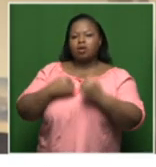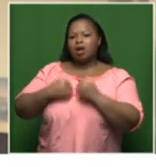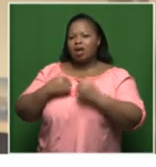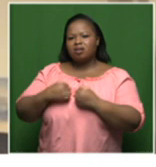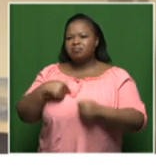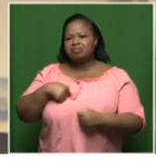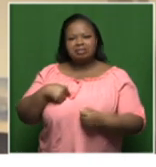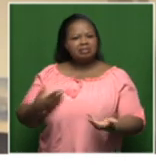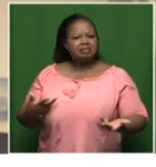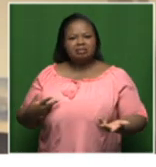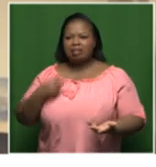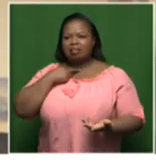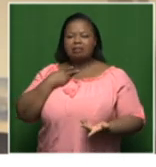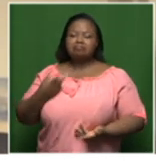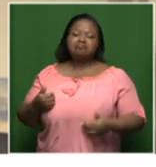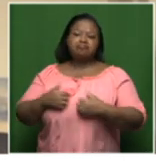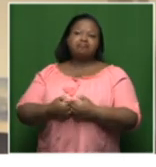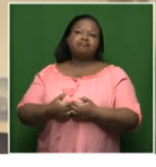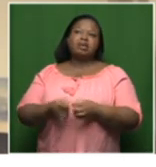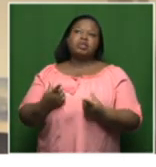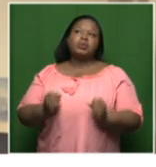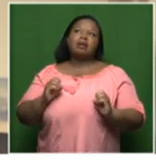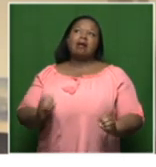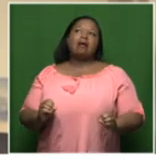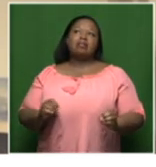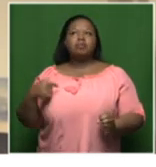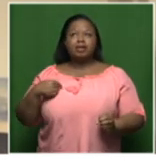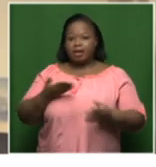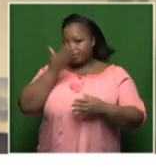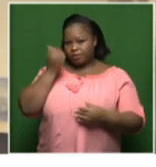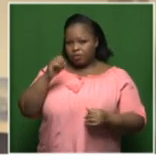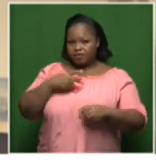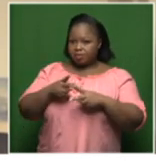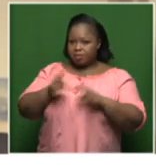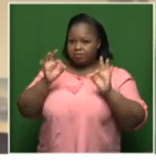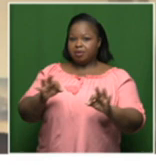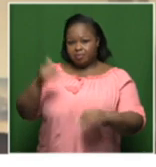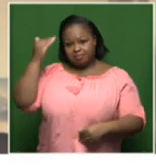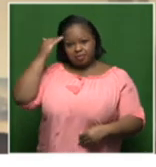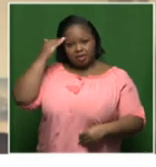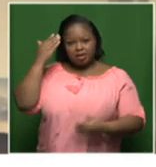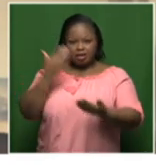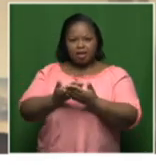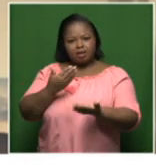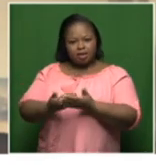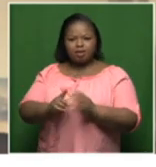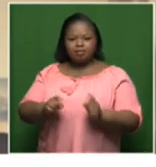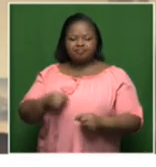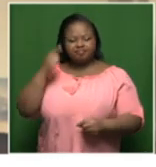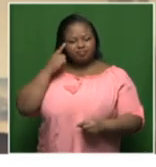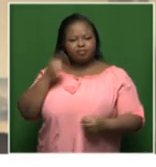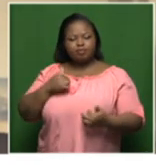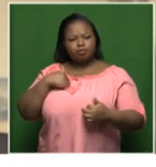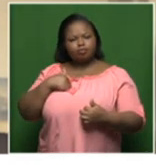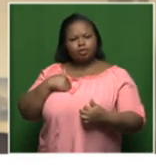didn't have too much else to do, so I actually didn't know if mentally I could kind of run so many circles. So I guess that's what